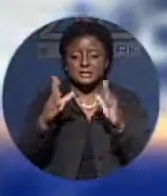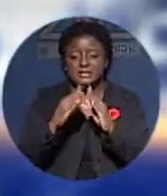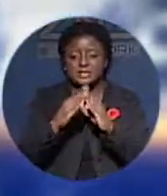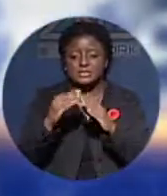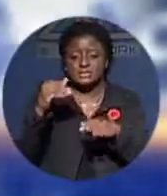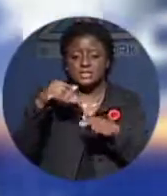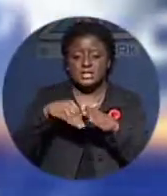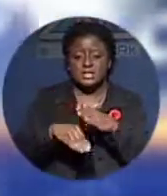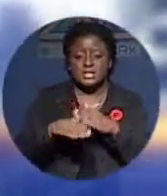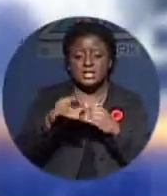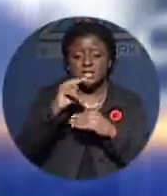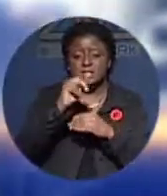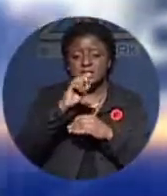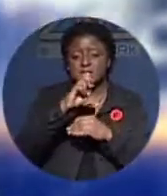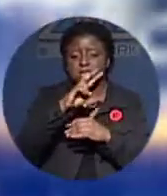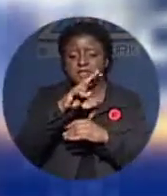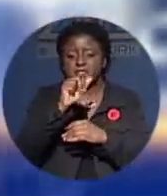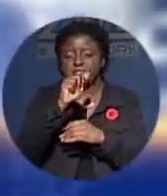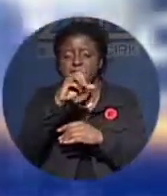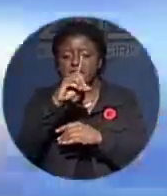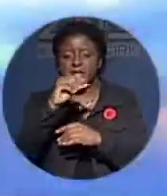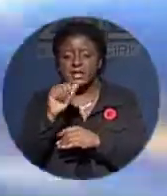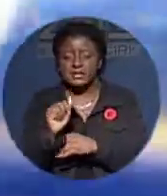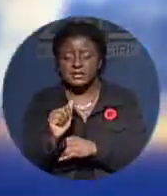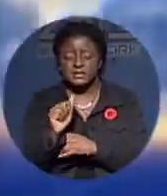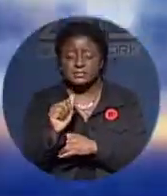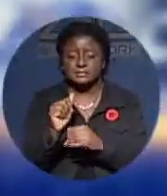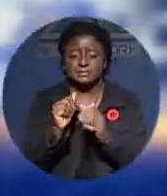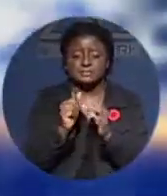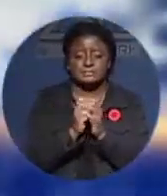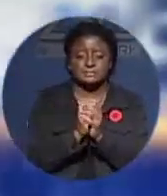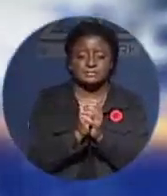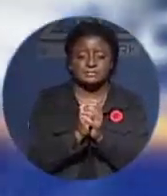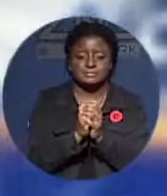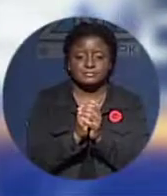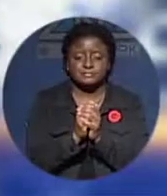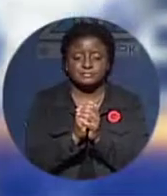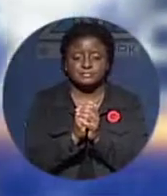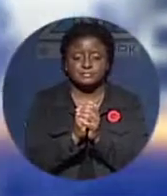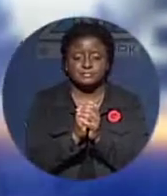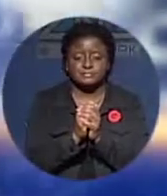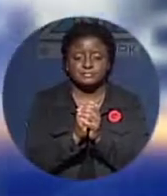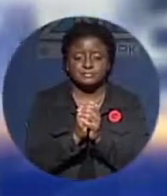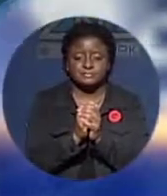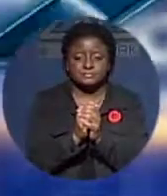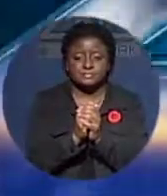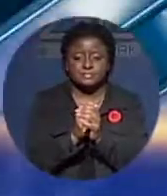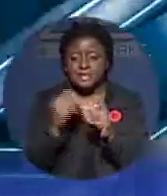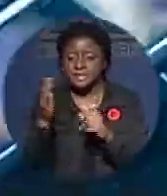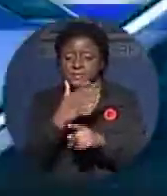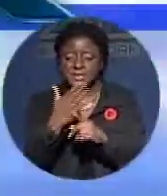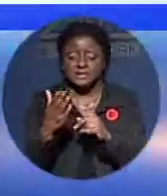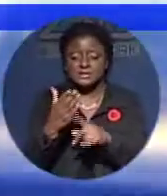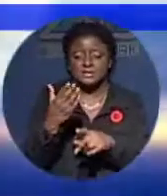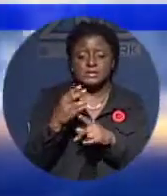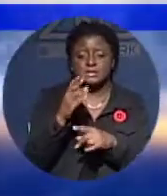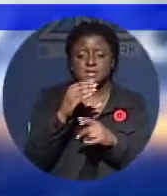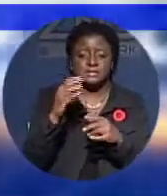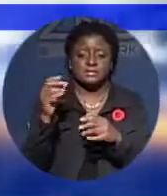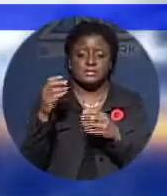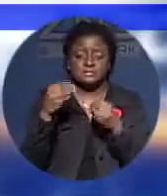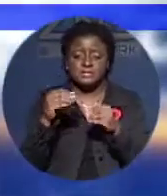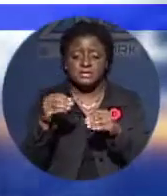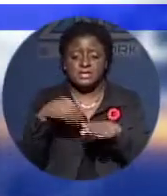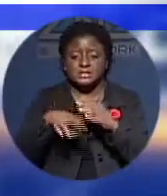Wendy's Bahamas franchise owners Chris and Terry Savusis knocked out franchises in 24 countries around the world. In